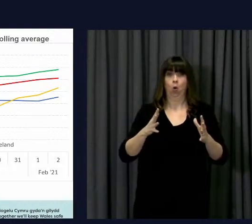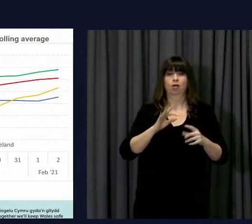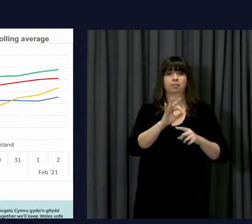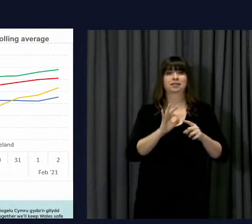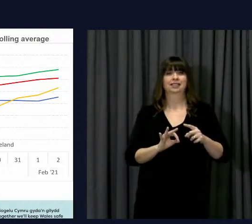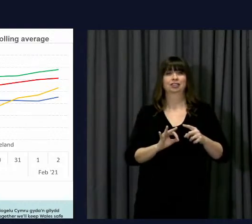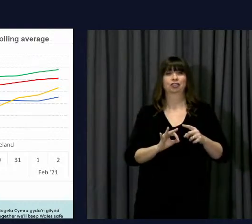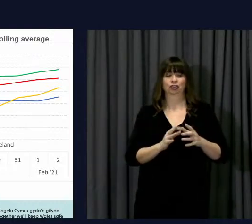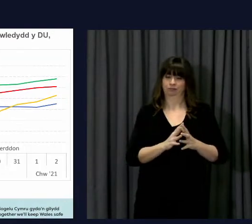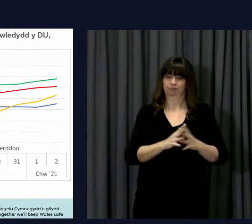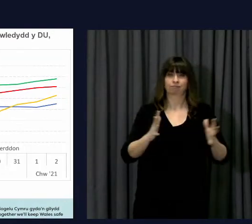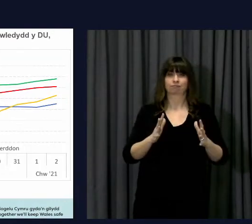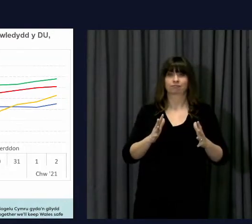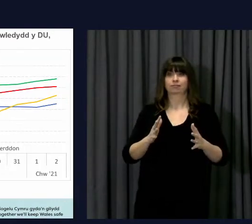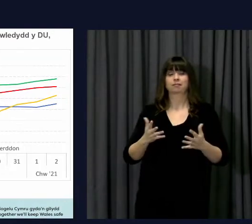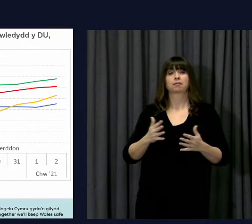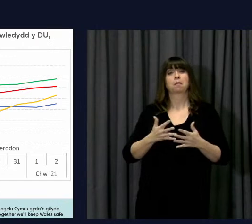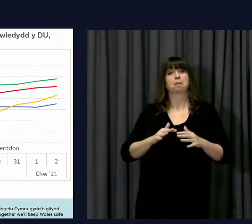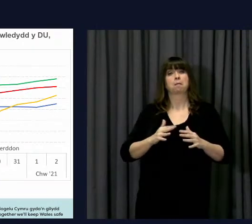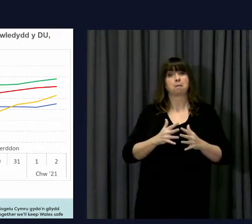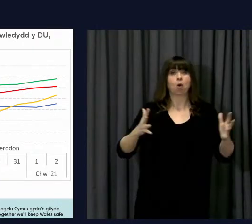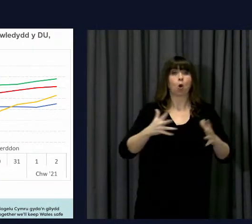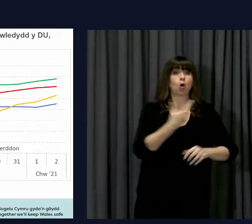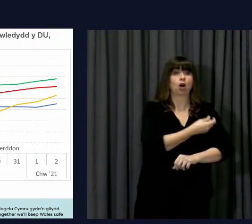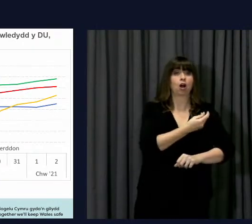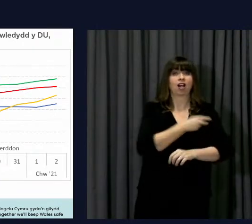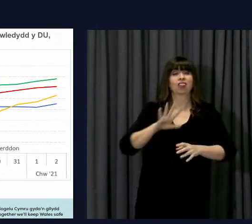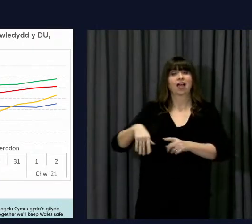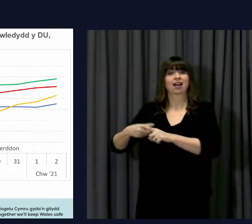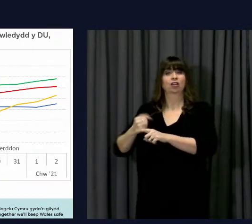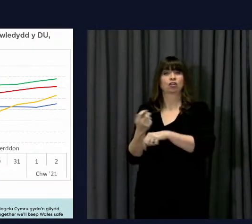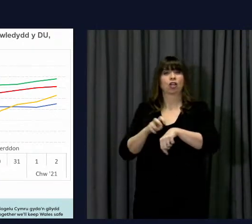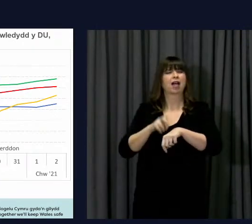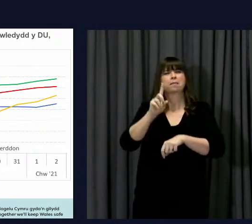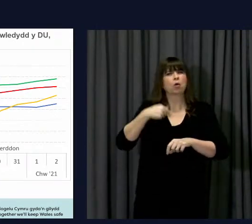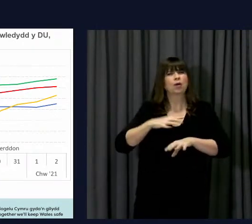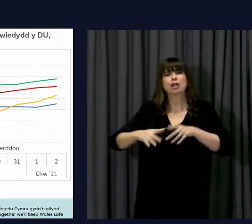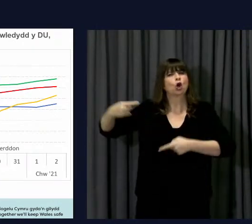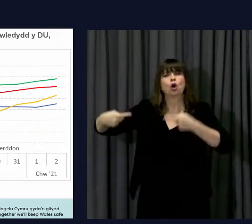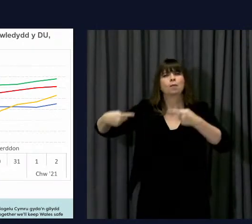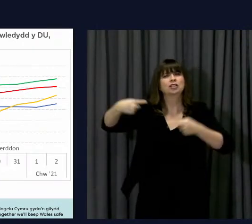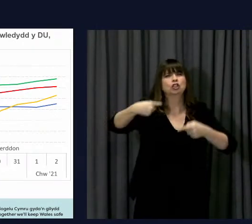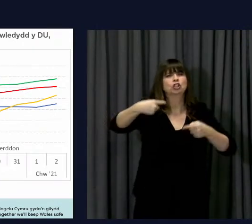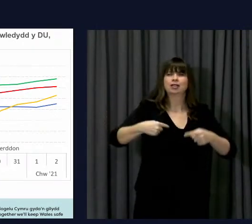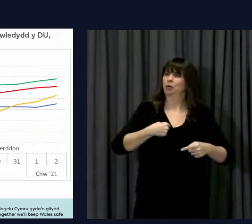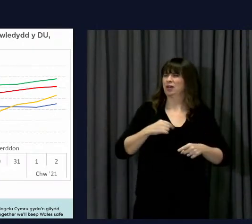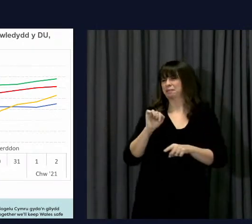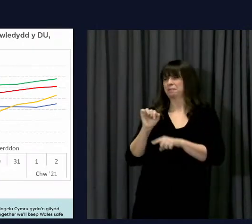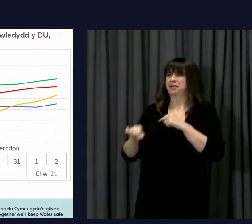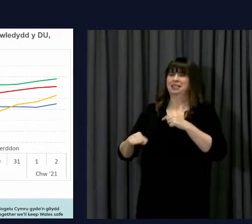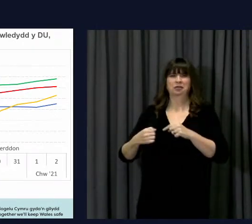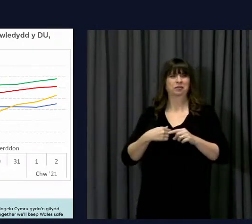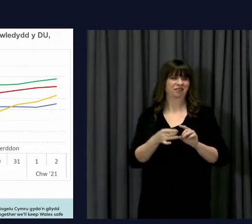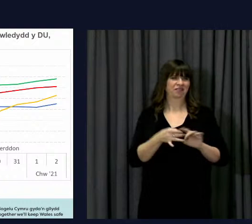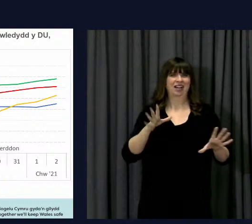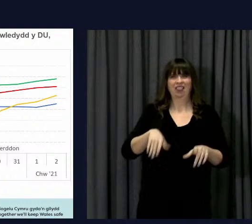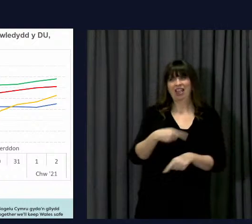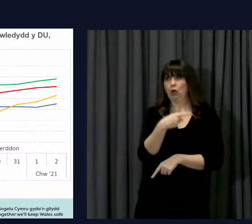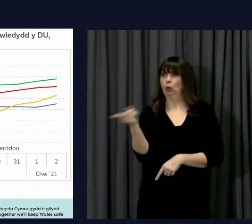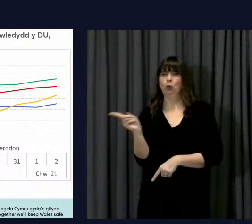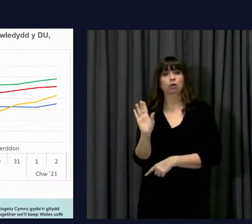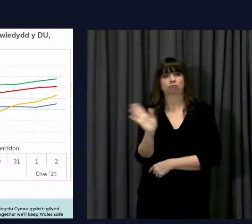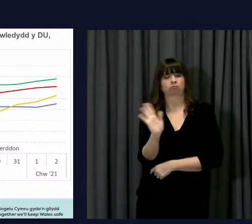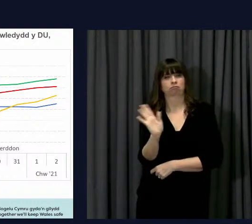other UK nations. But this isn't a race between the countries of the UK. This is a race